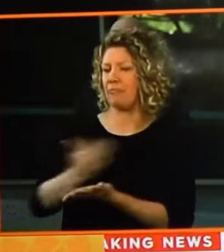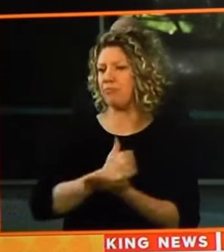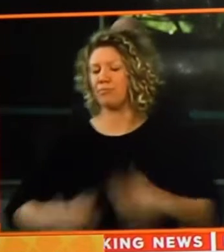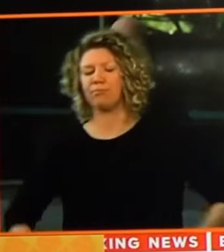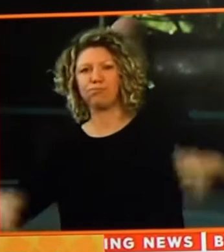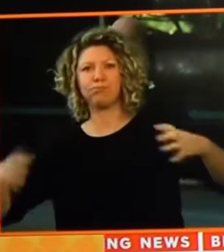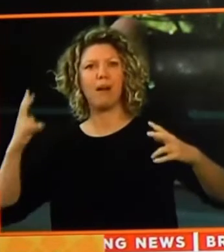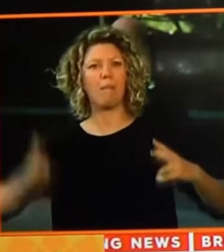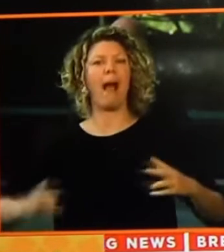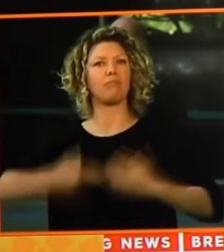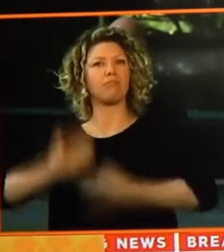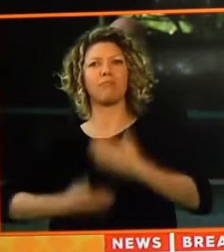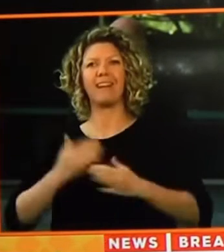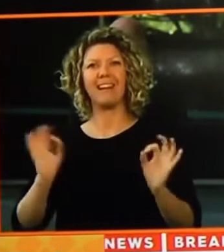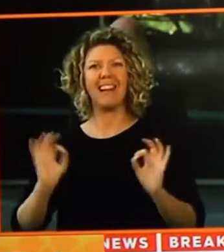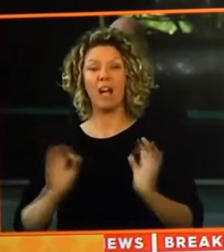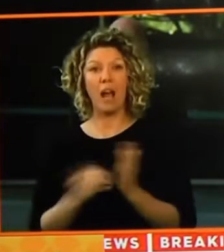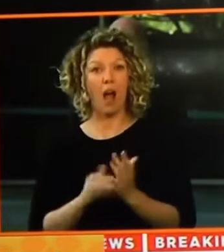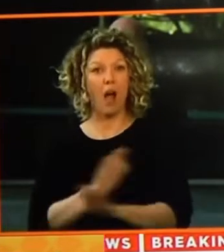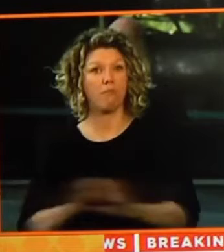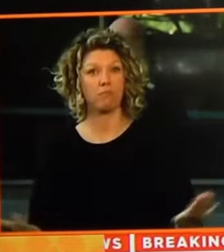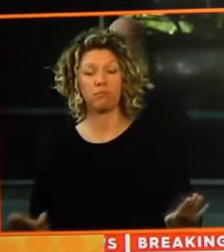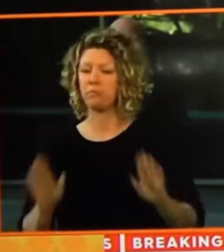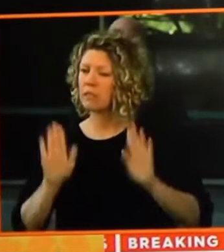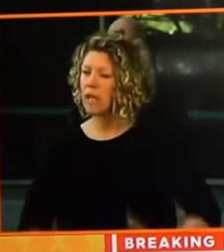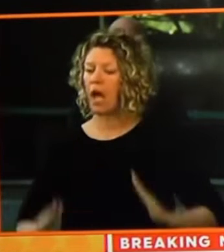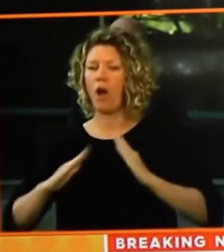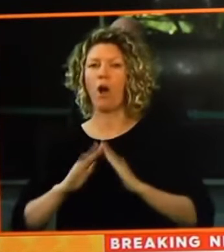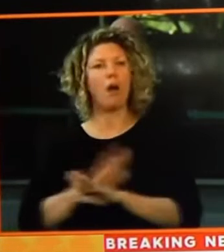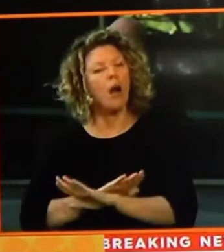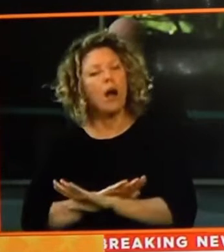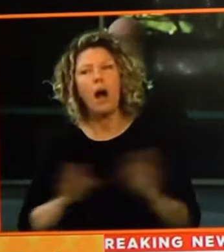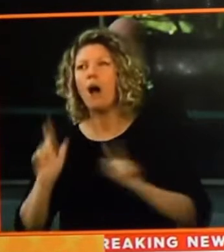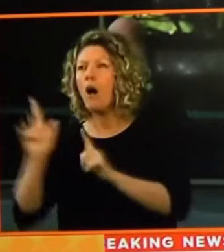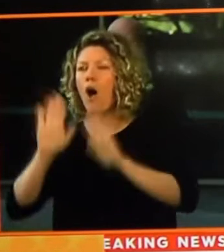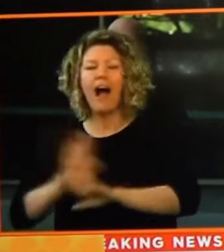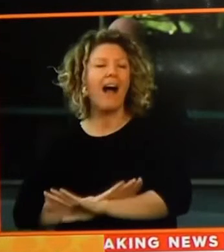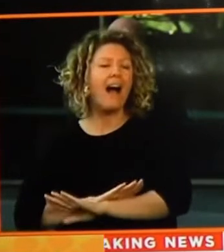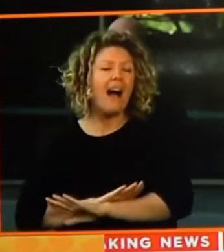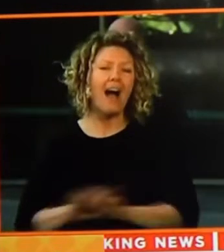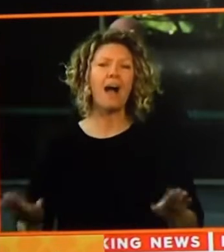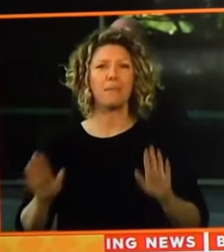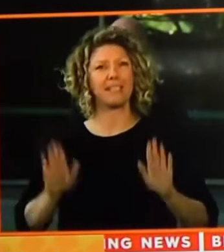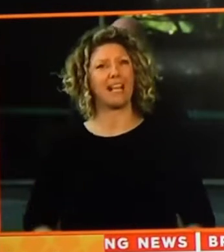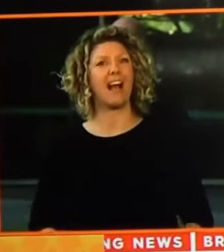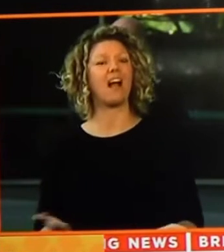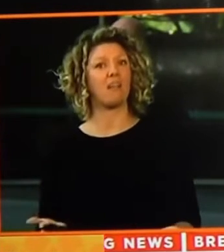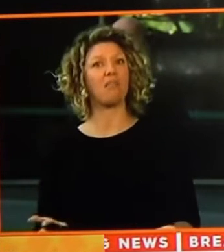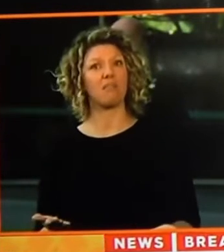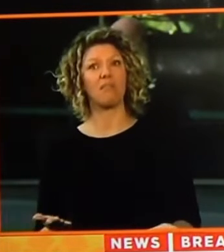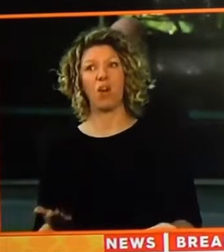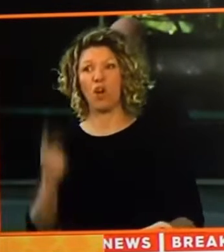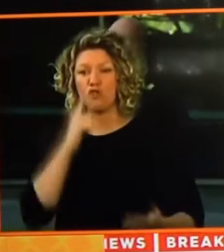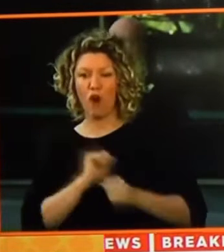require us to be considered, to be restricted in our movement, to stay home wherever we can, to limit the potential for this